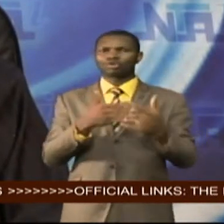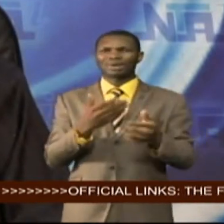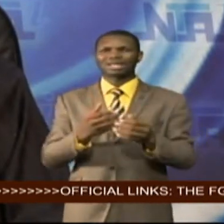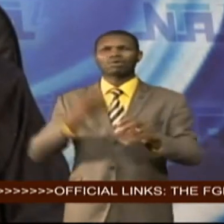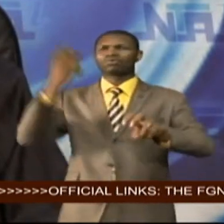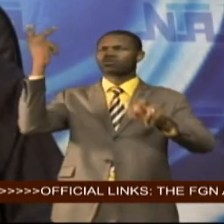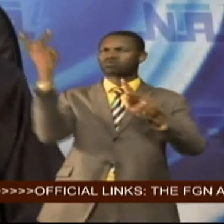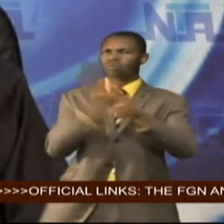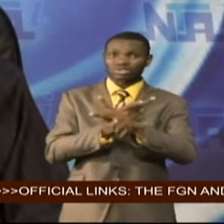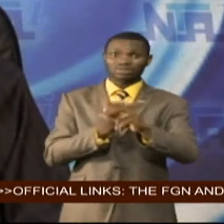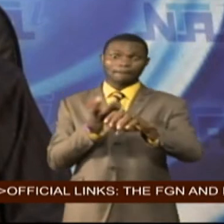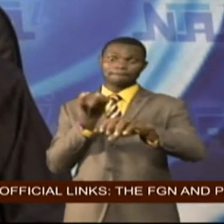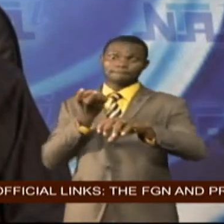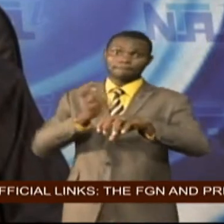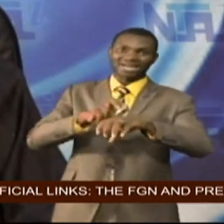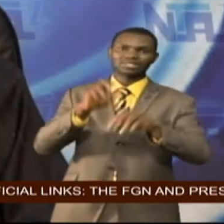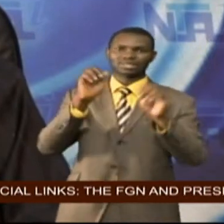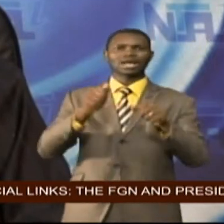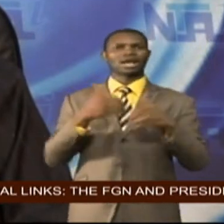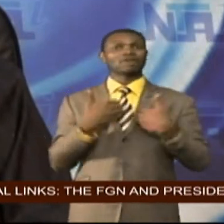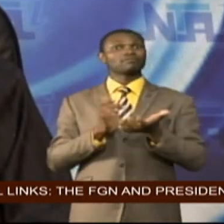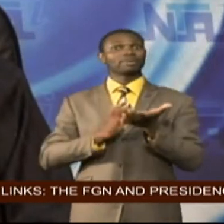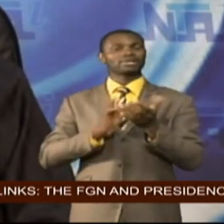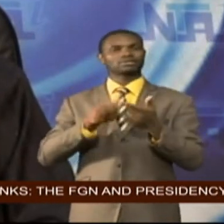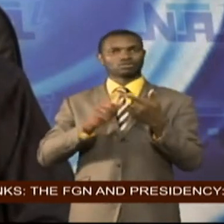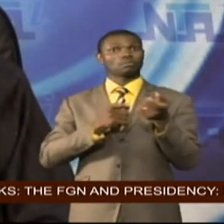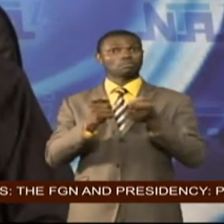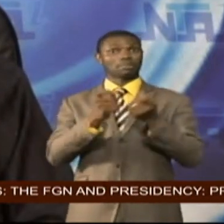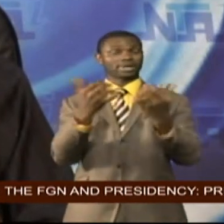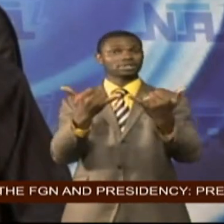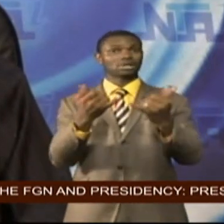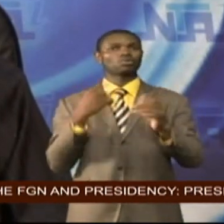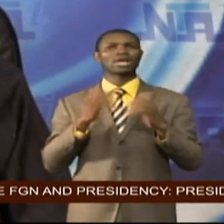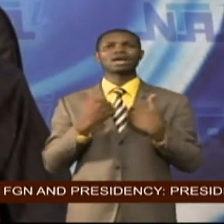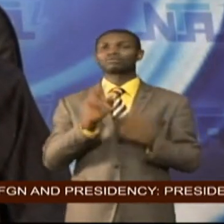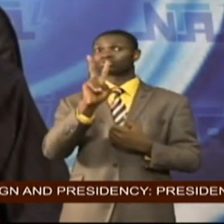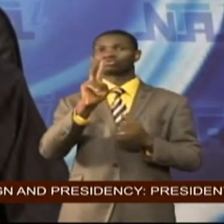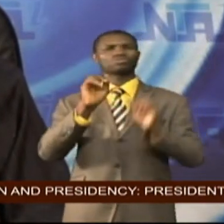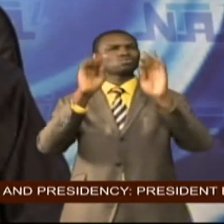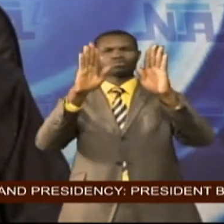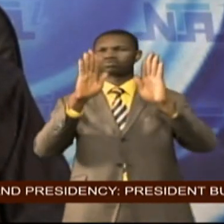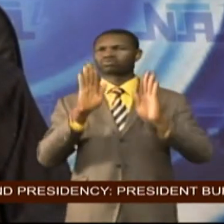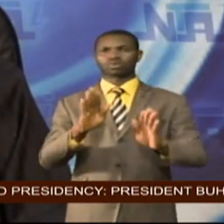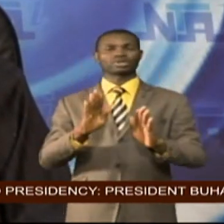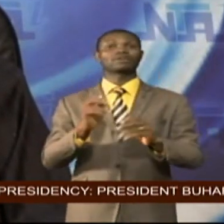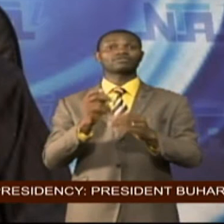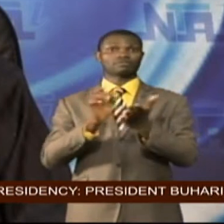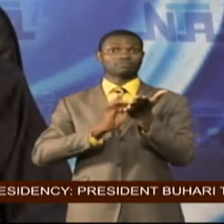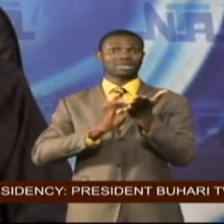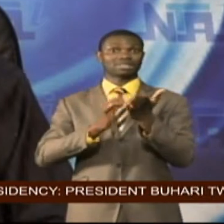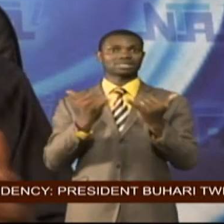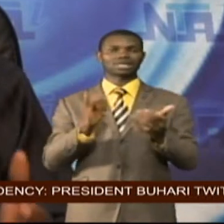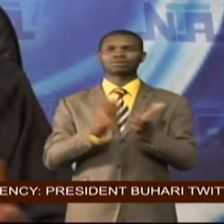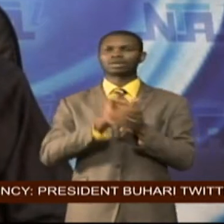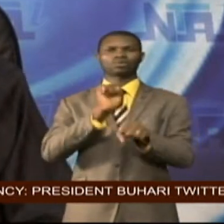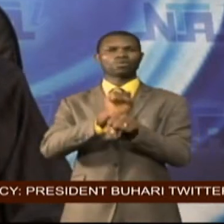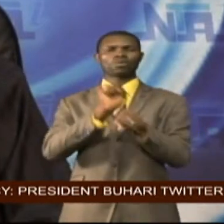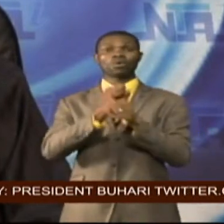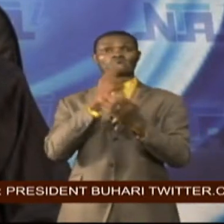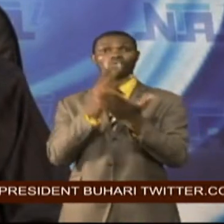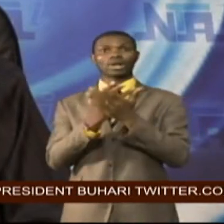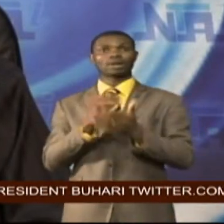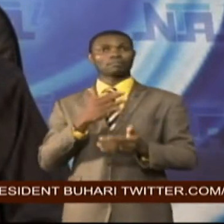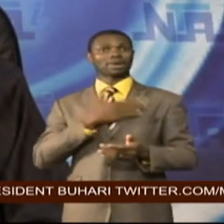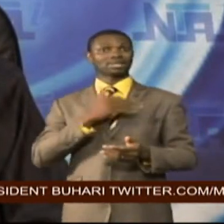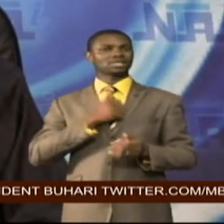Nigeria. So we now have 2 wonderful products that are highly specific, and I'm very happy to know that